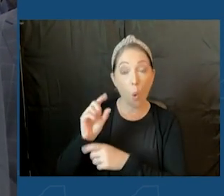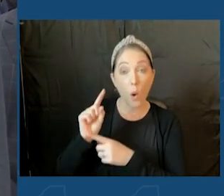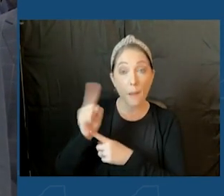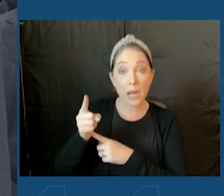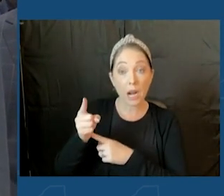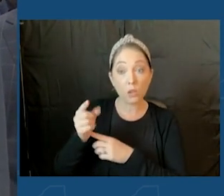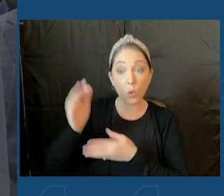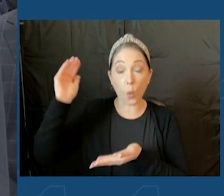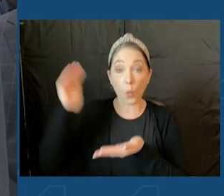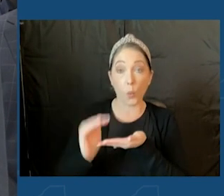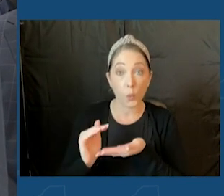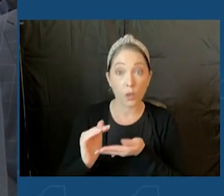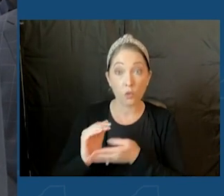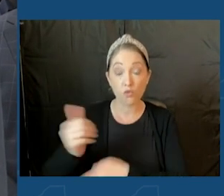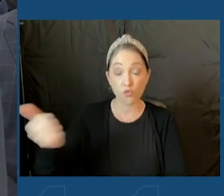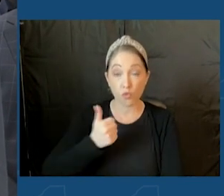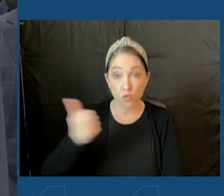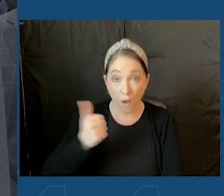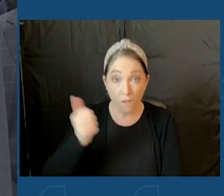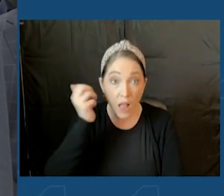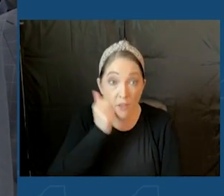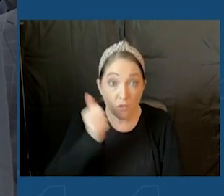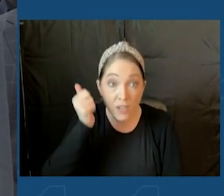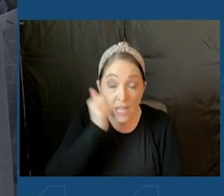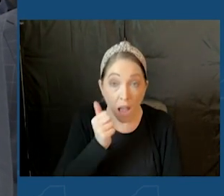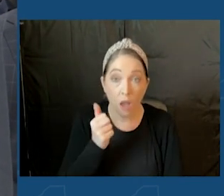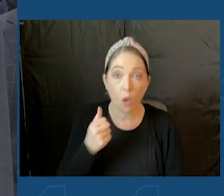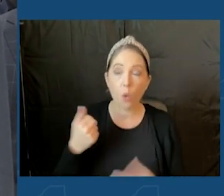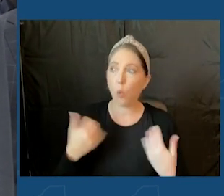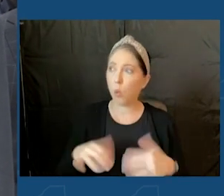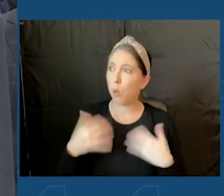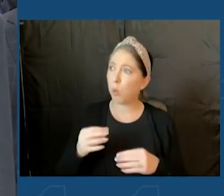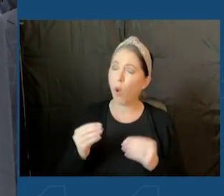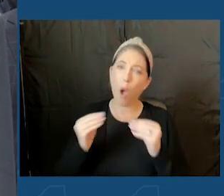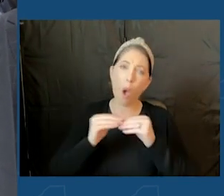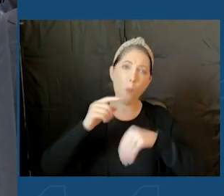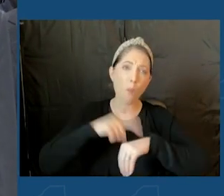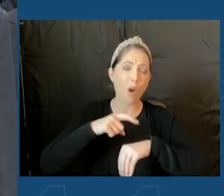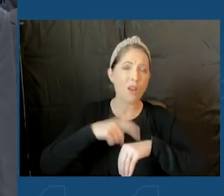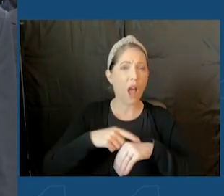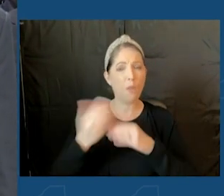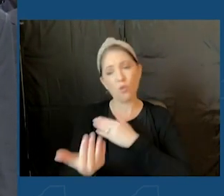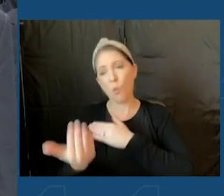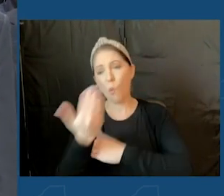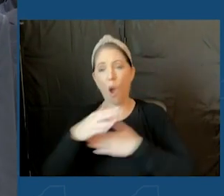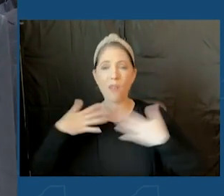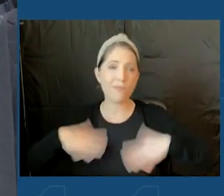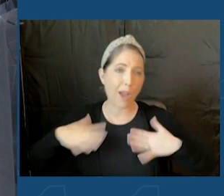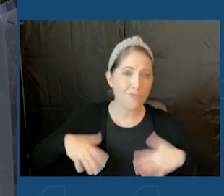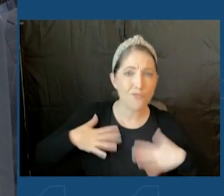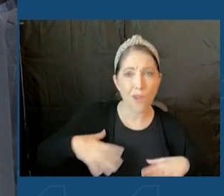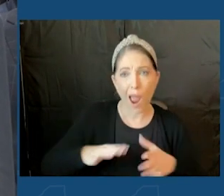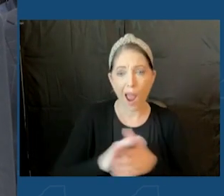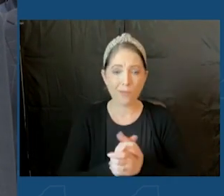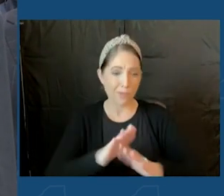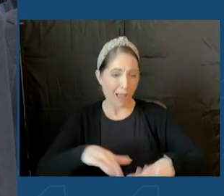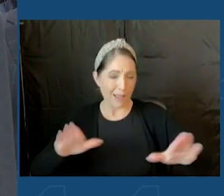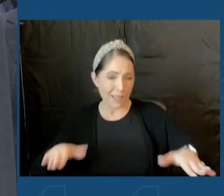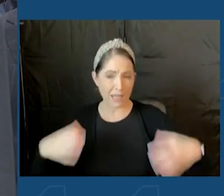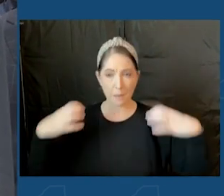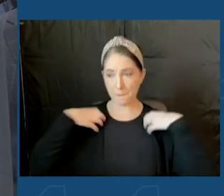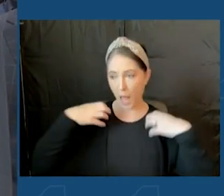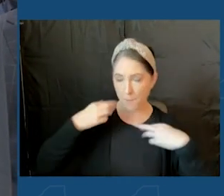day, that's more time to get ready in the morning, make sure the kids' backpacks are packed, they didn't forget their